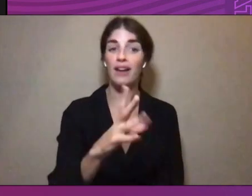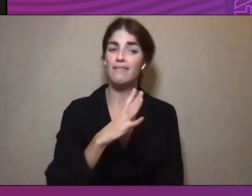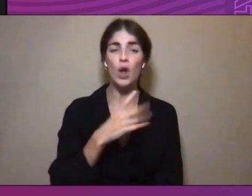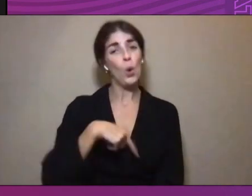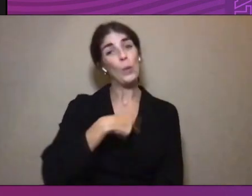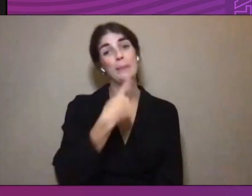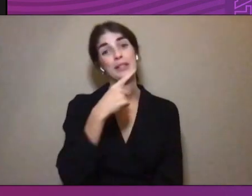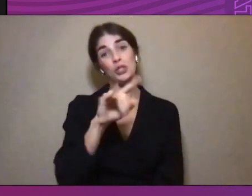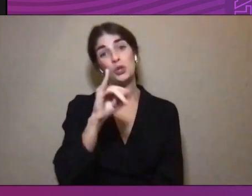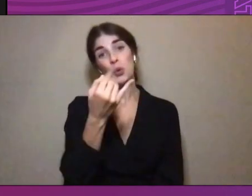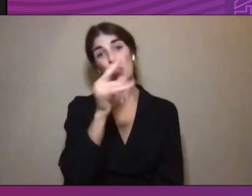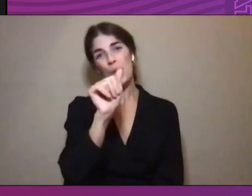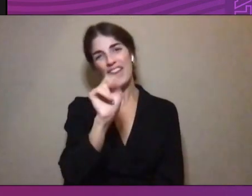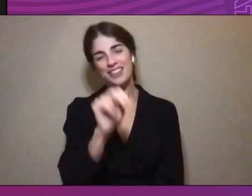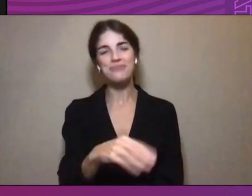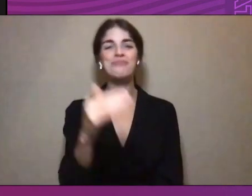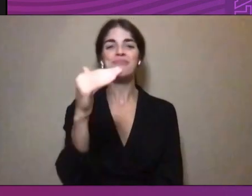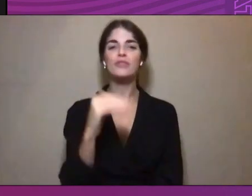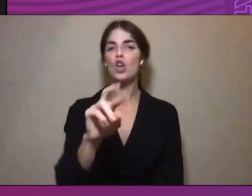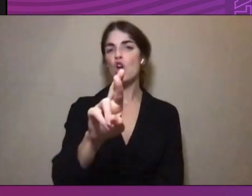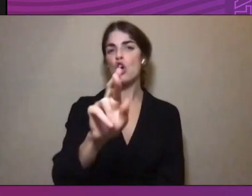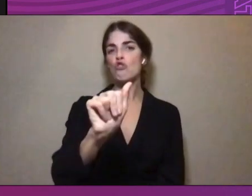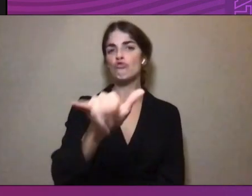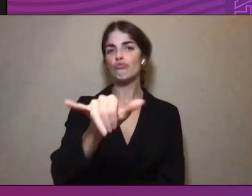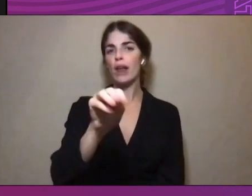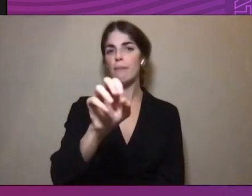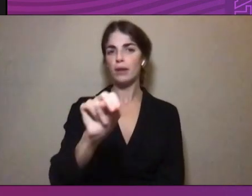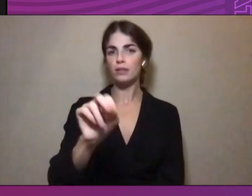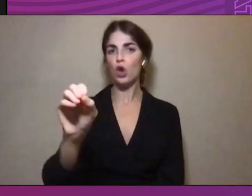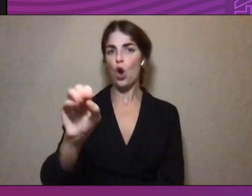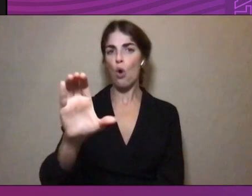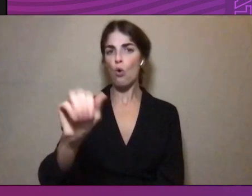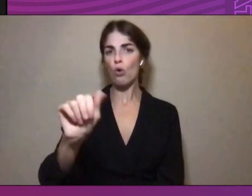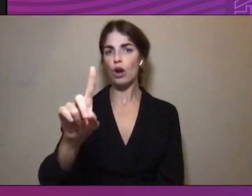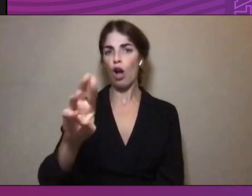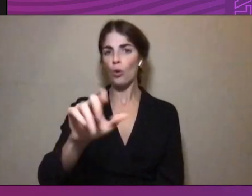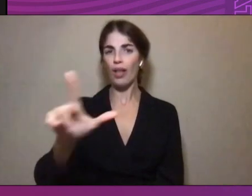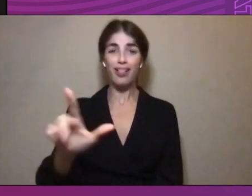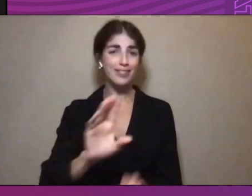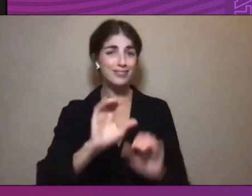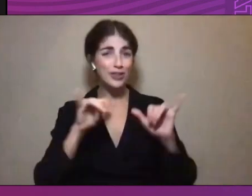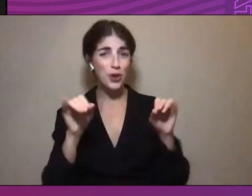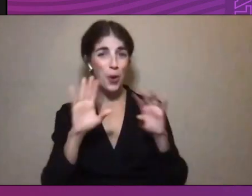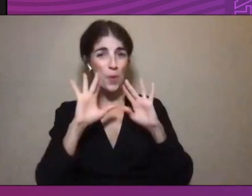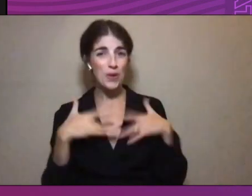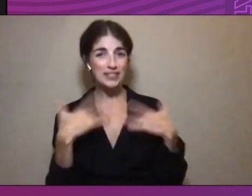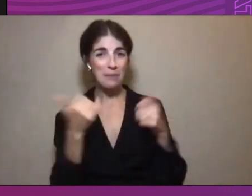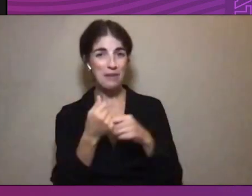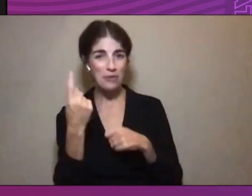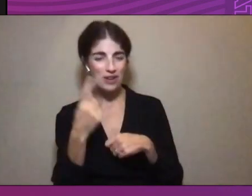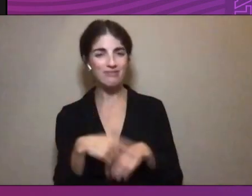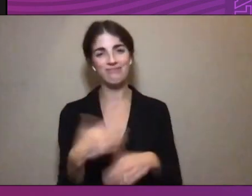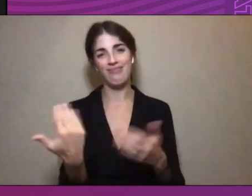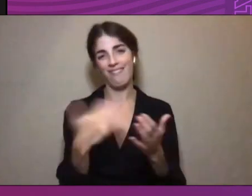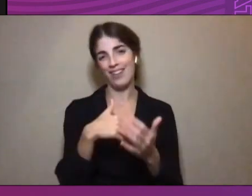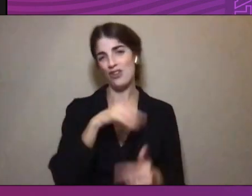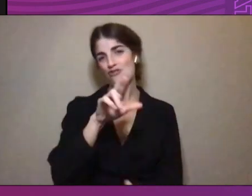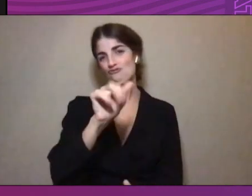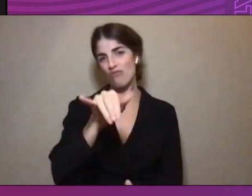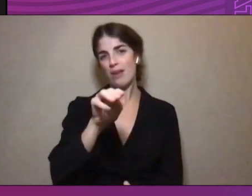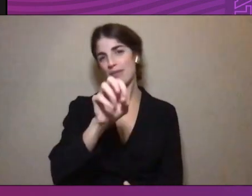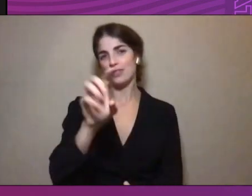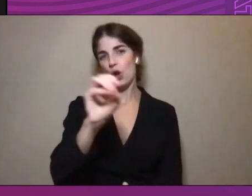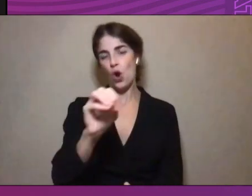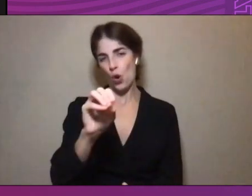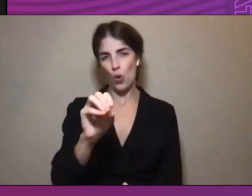I'll pass it along to Raymond O. Caldwell. Yo, what's up, everyone? My name is Raymond O. Caldwell, he, him,